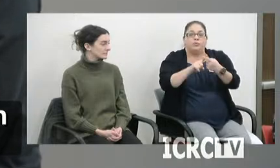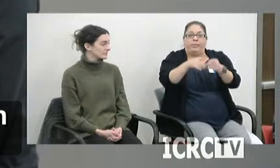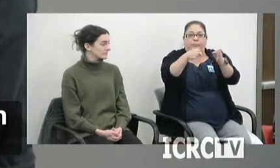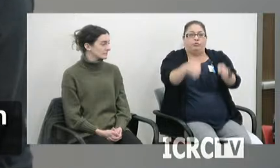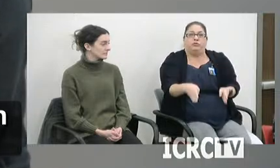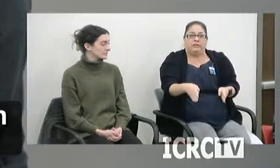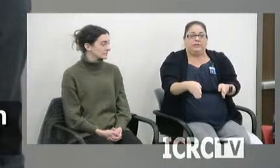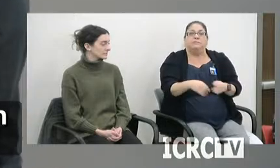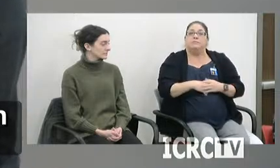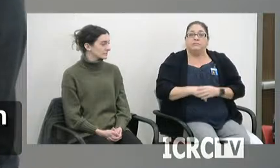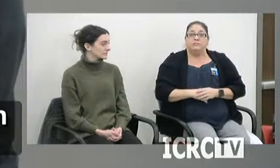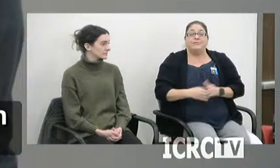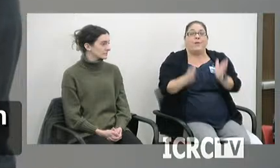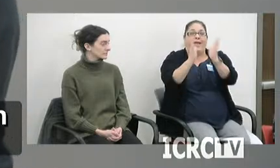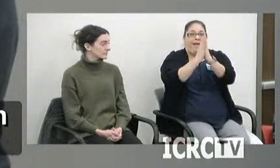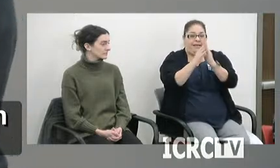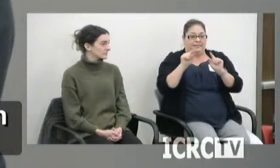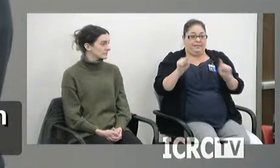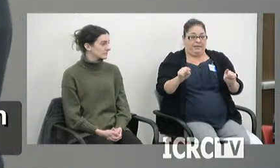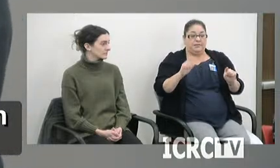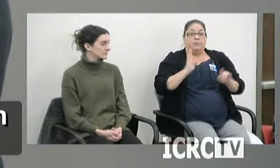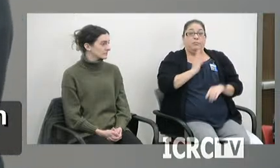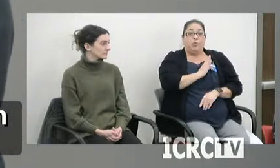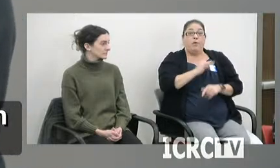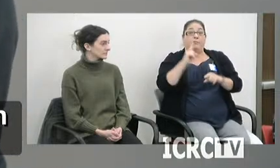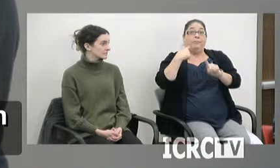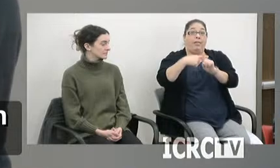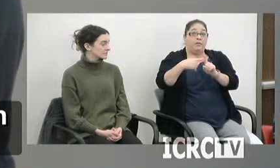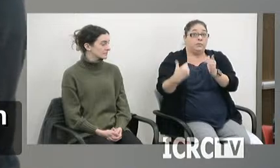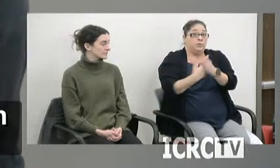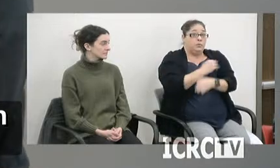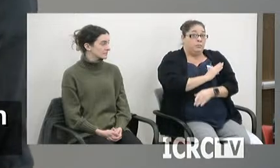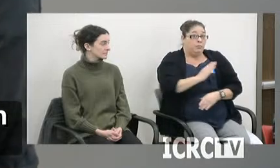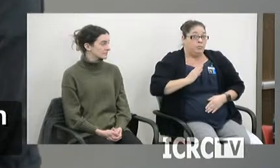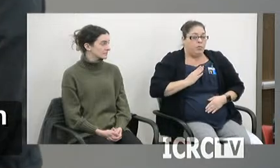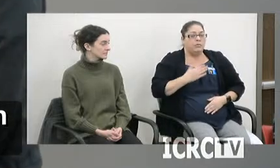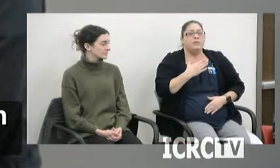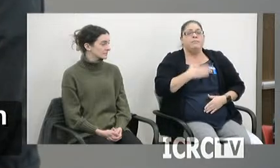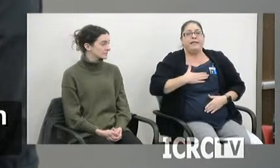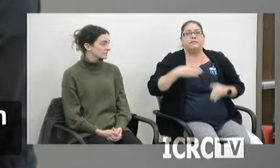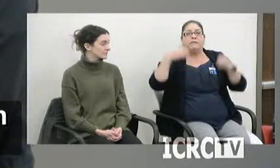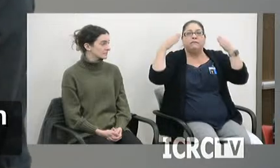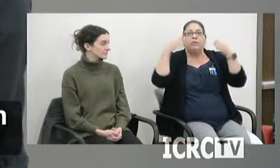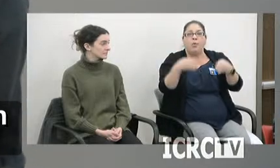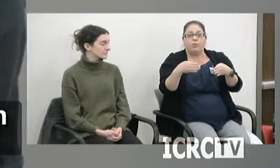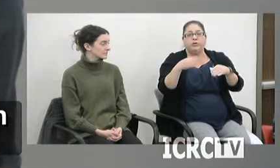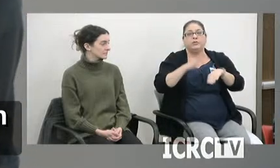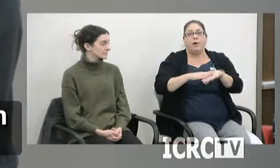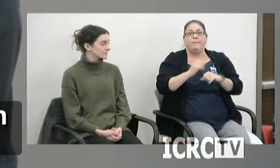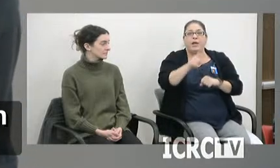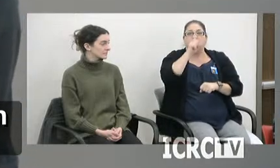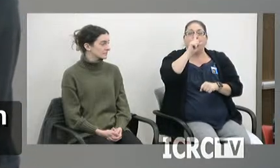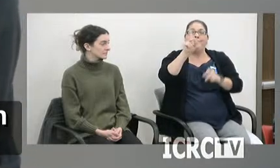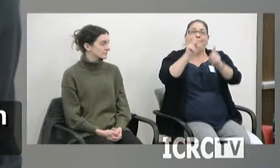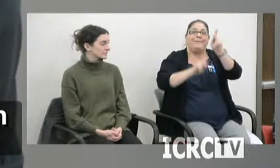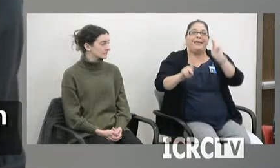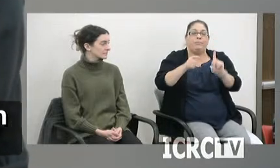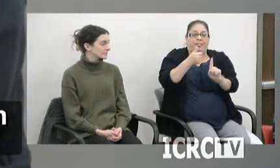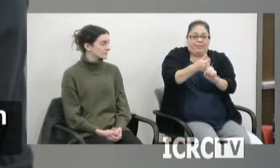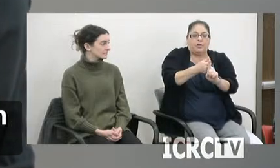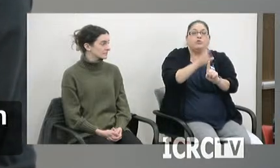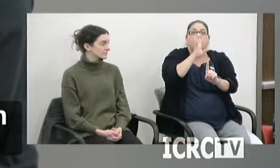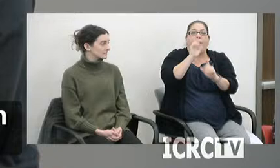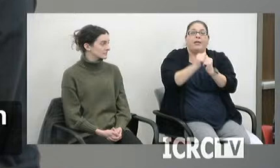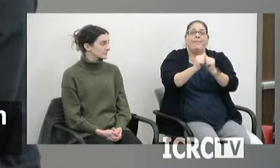ask that this board and the new board focus on making sure that people are talking about